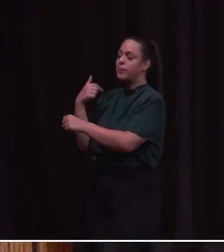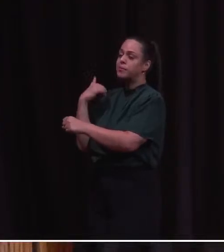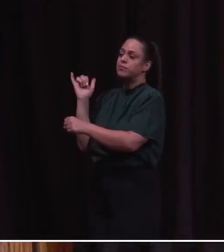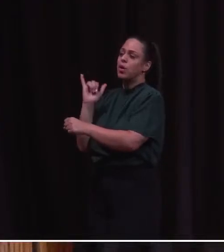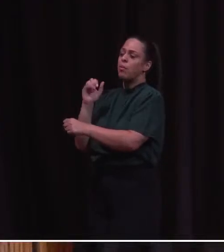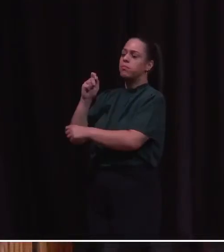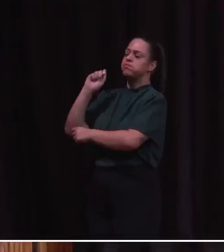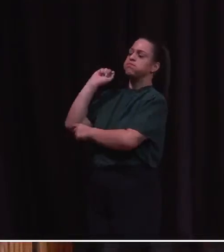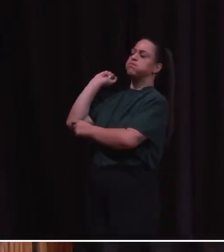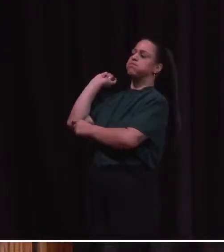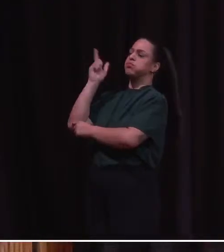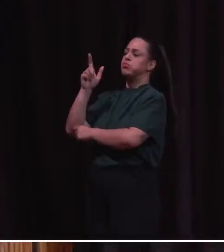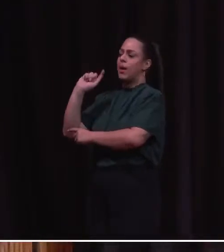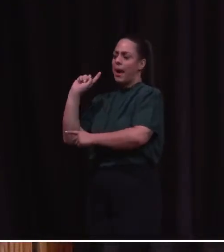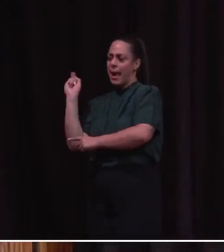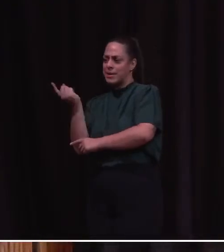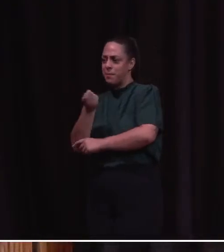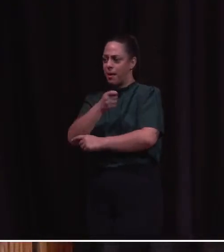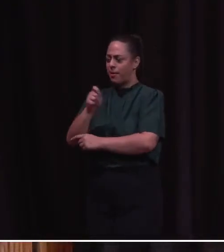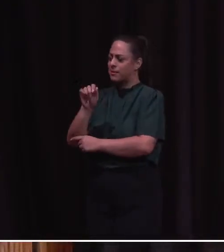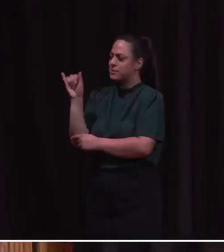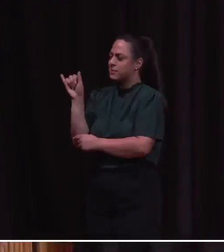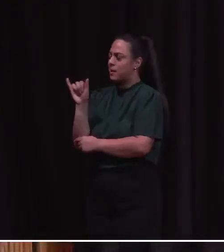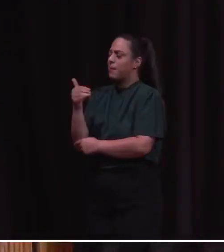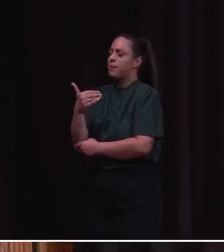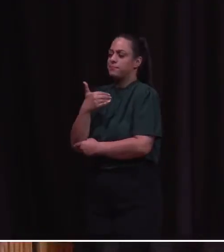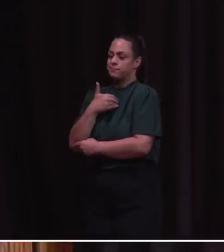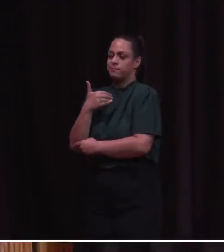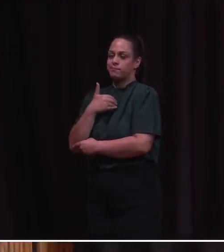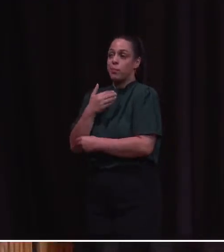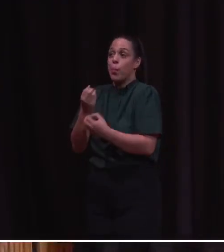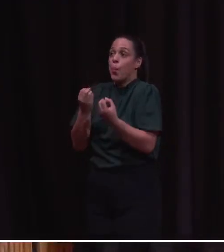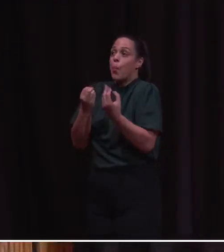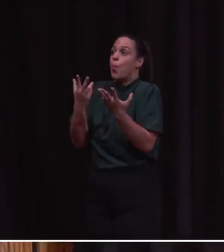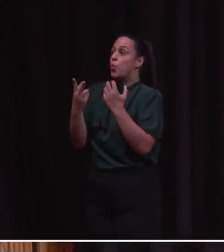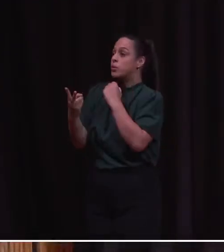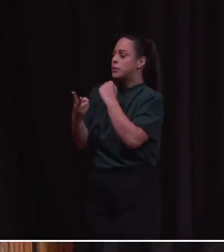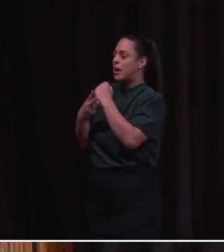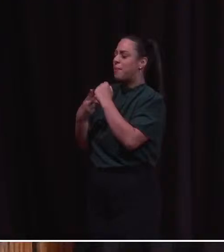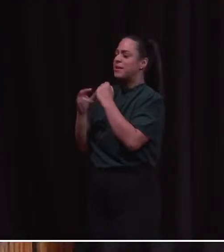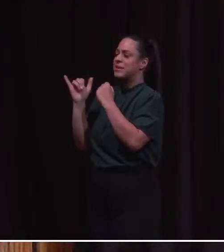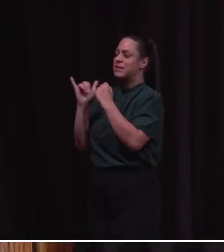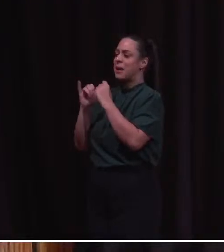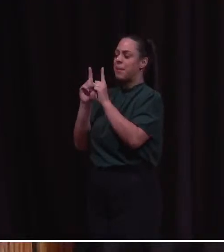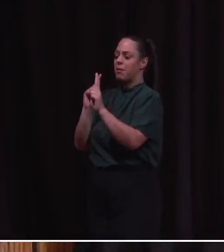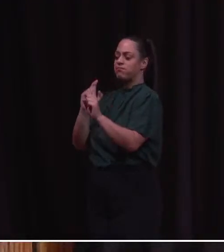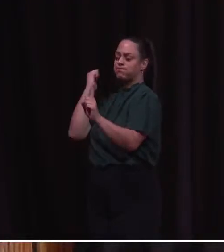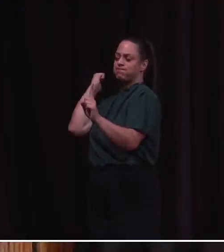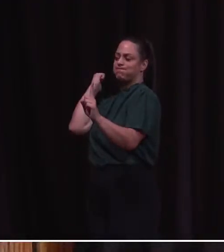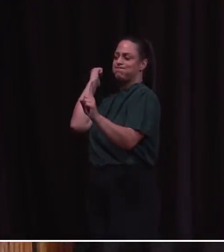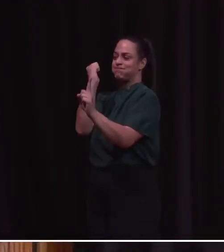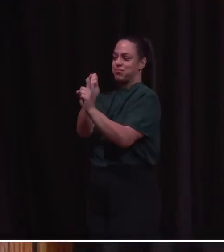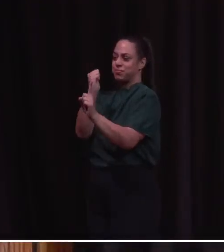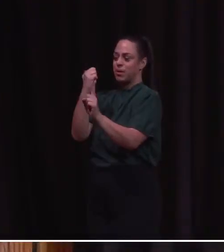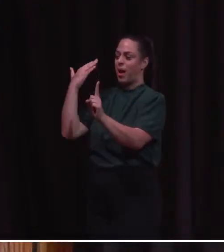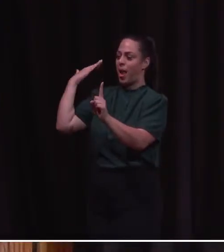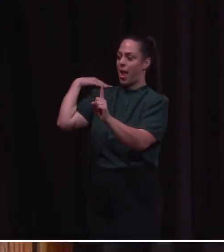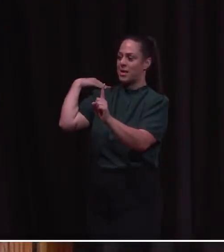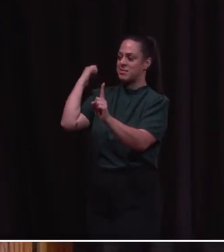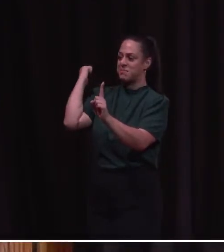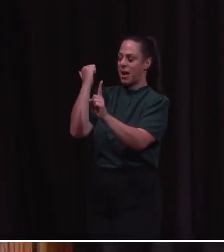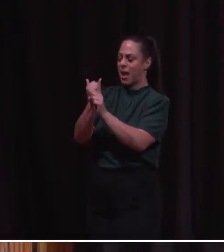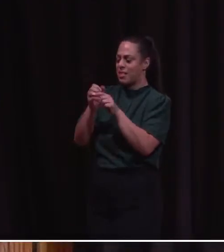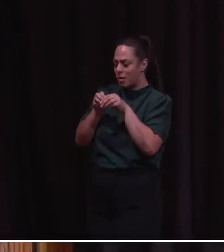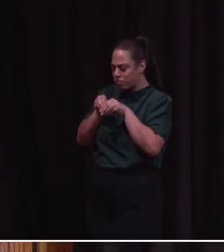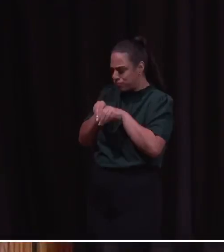some cases, they attacked from behind, carving out entrails which spread all over the earth. They tore off heads and sliced